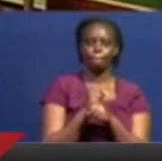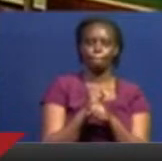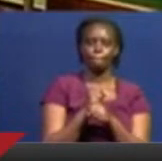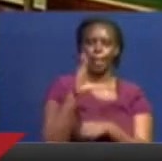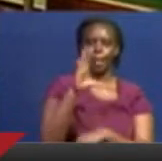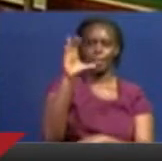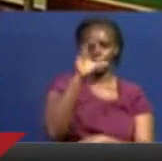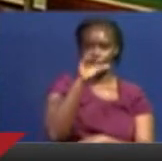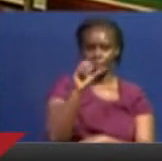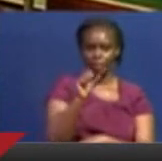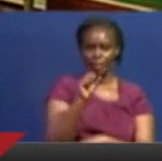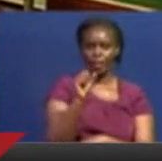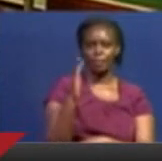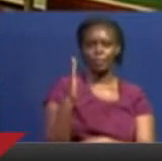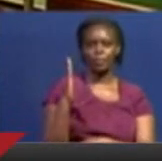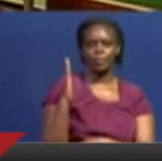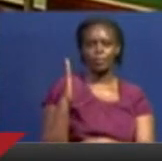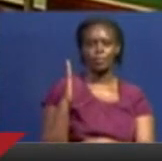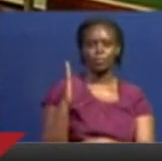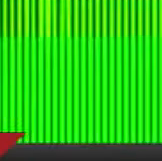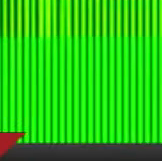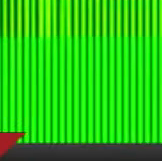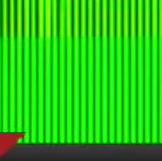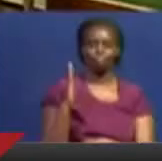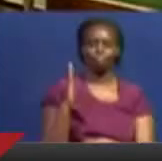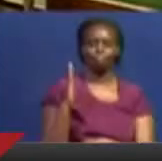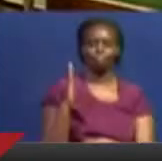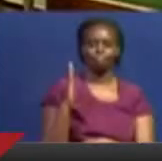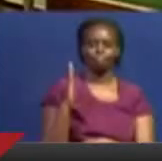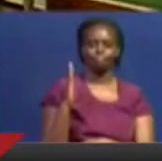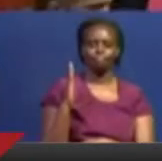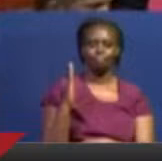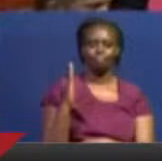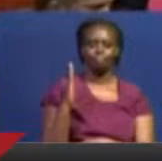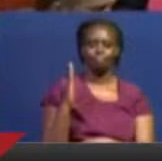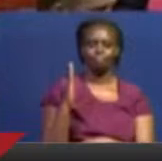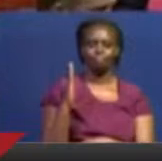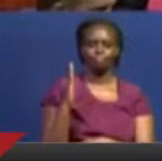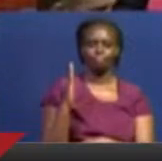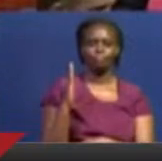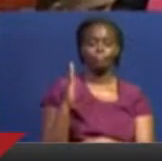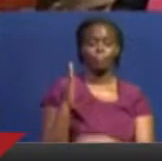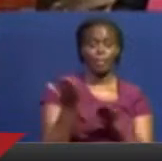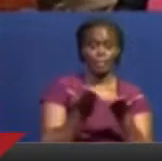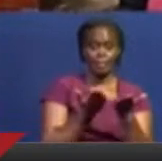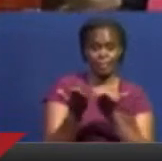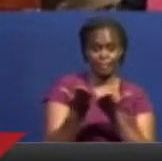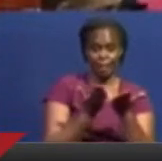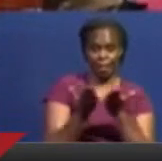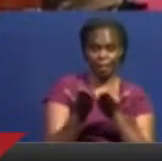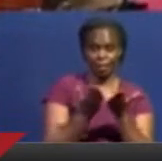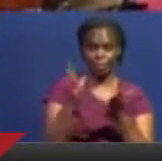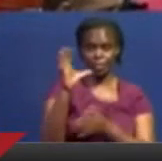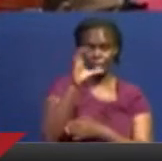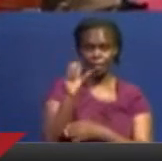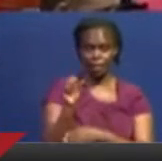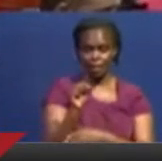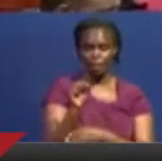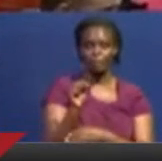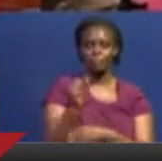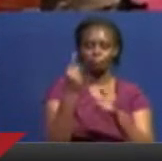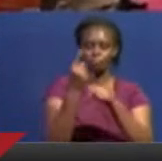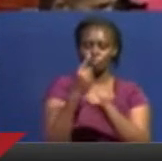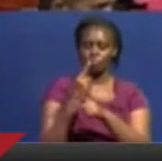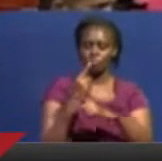The Cabinet Secretary for Interior and National Administration has served under